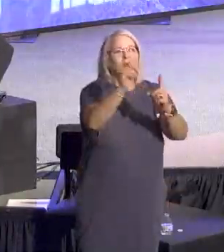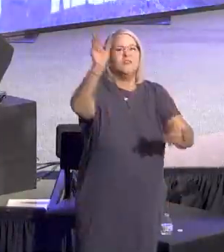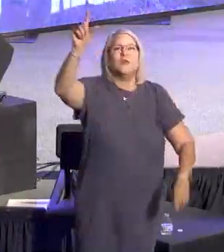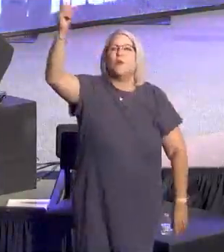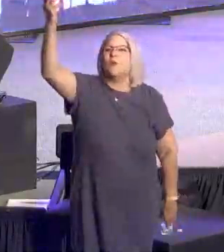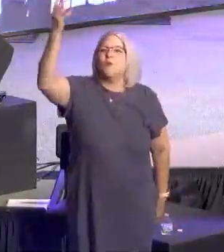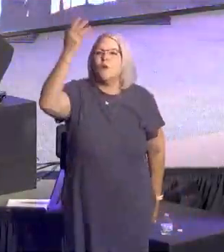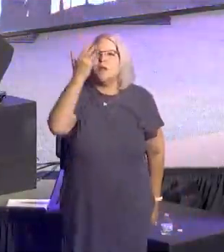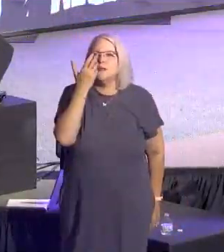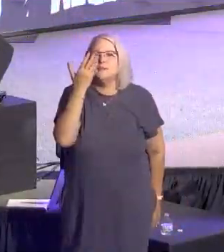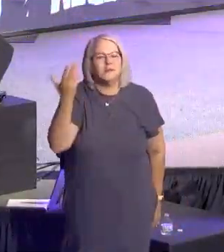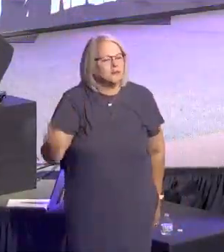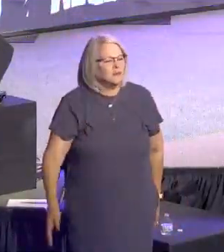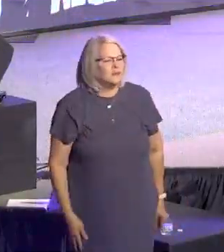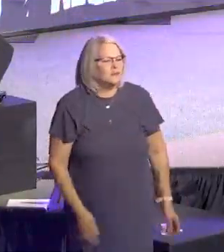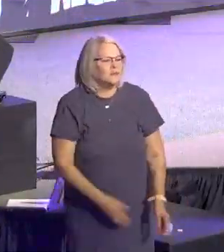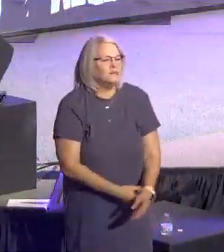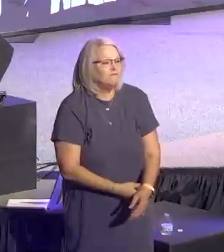here. Grace.